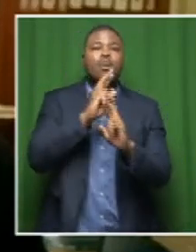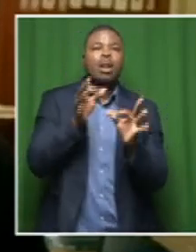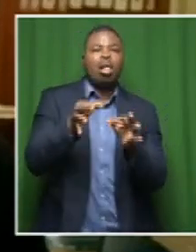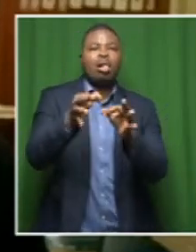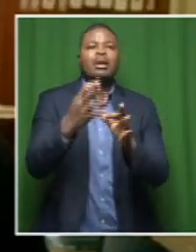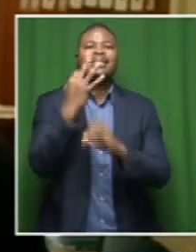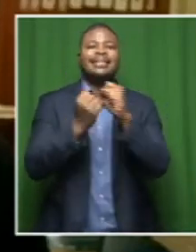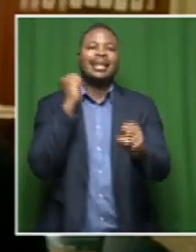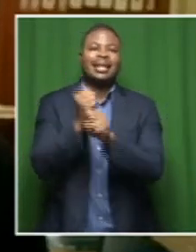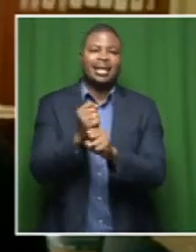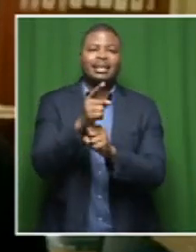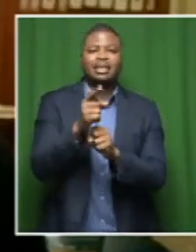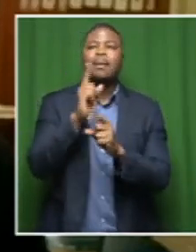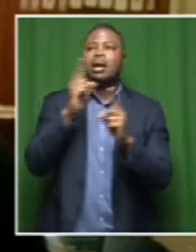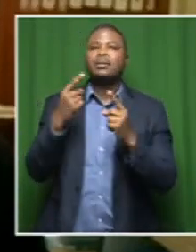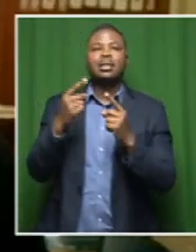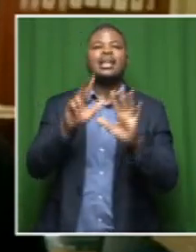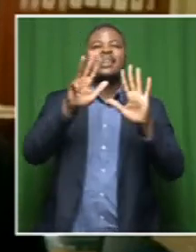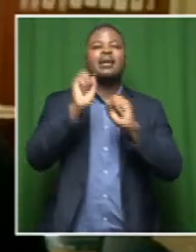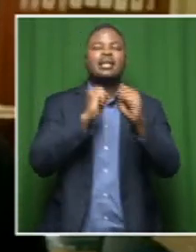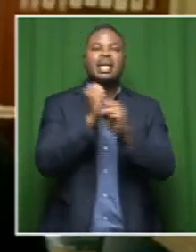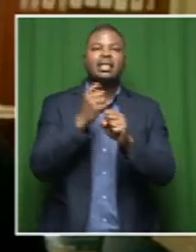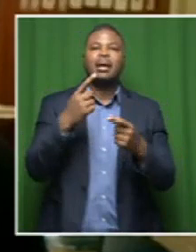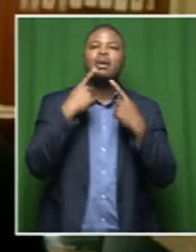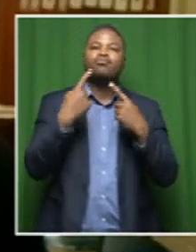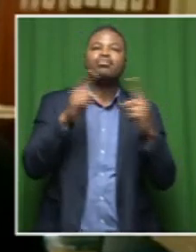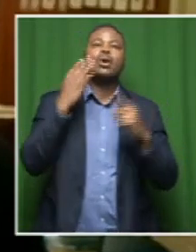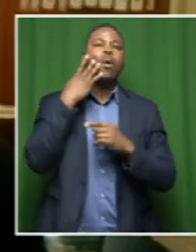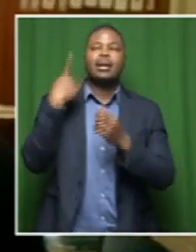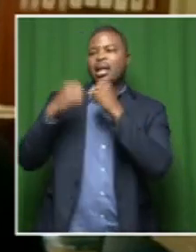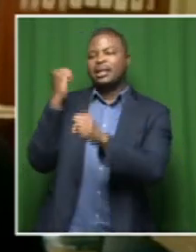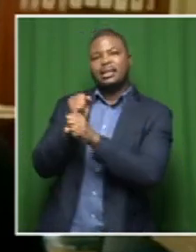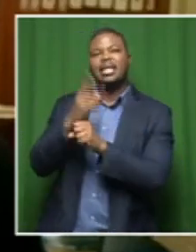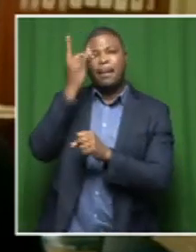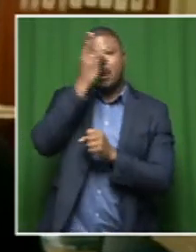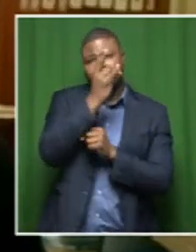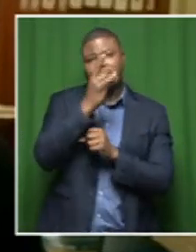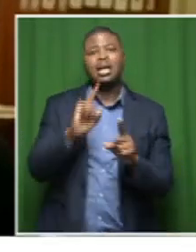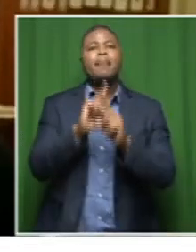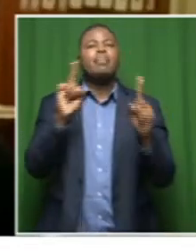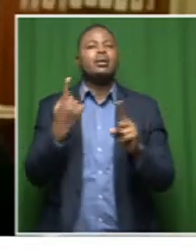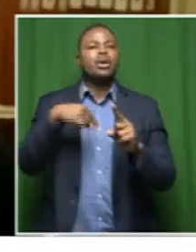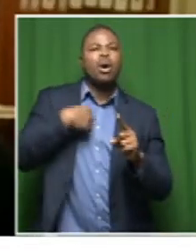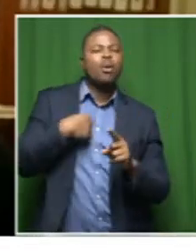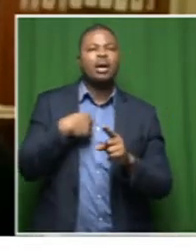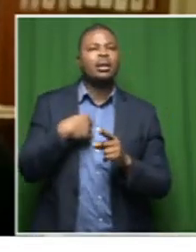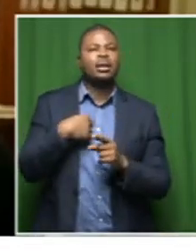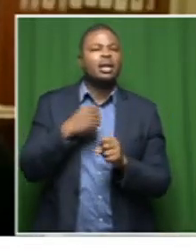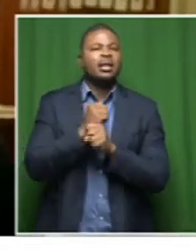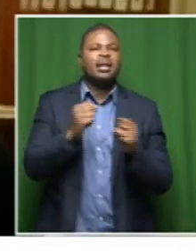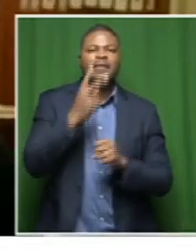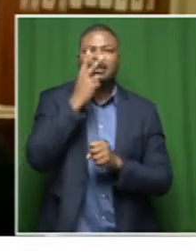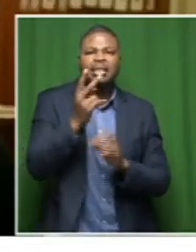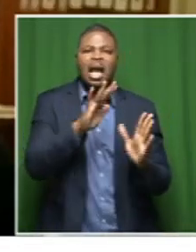was released by the Minister of Police last year in March. But even then, we have not really seen how the